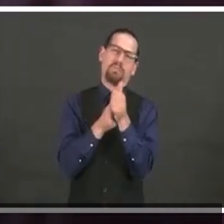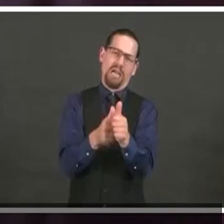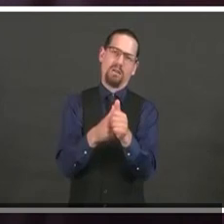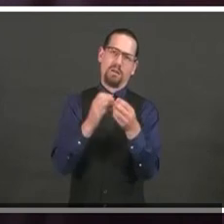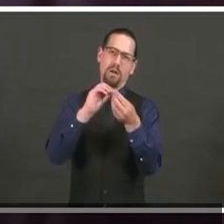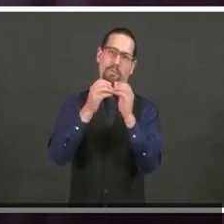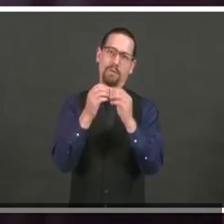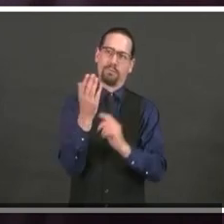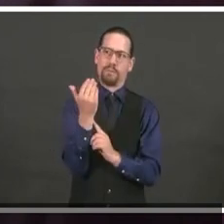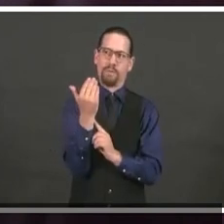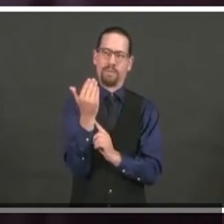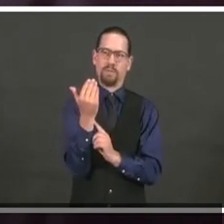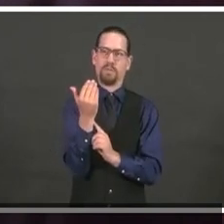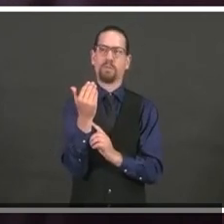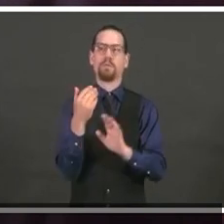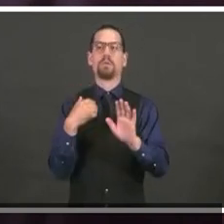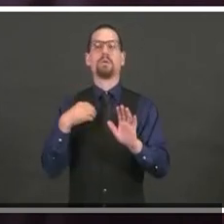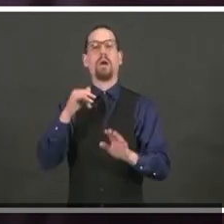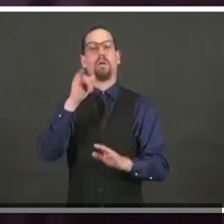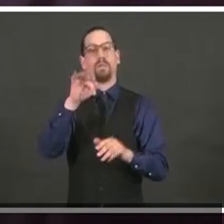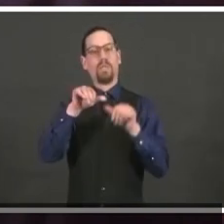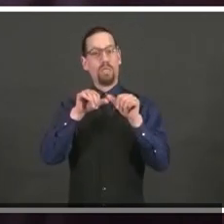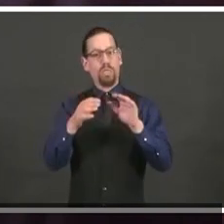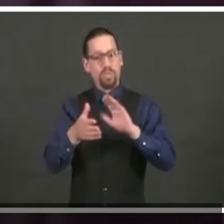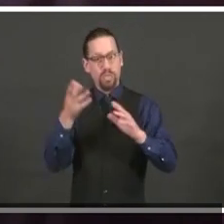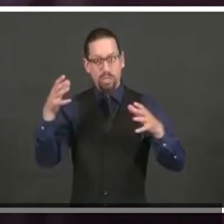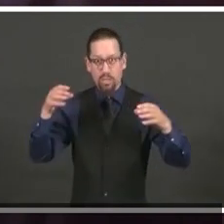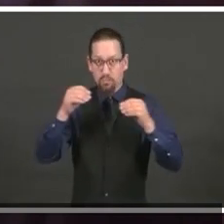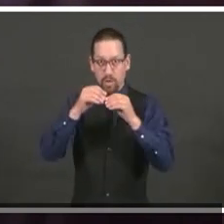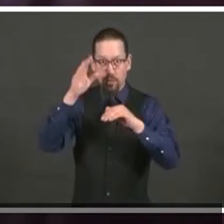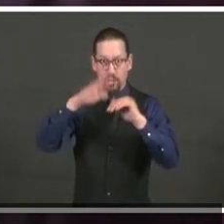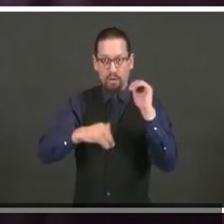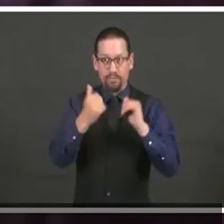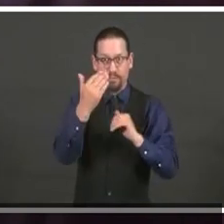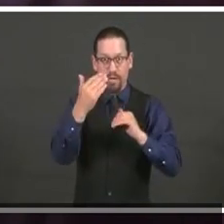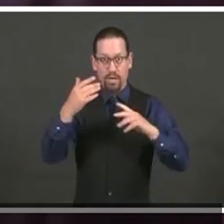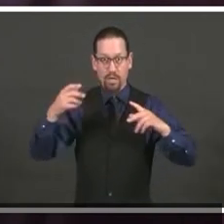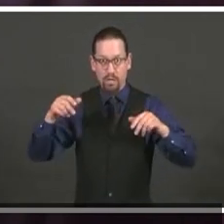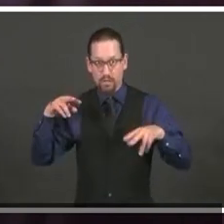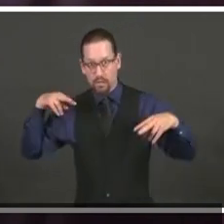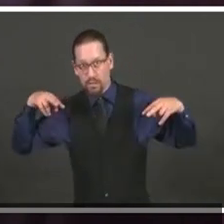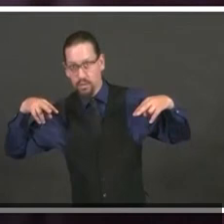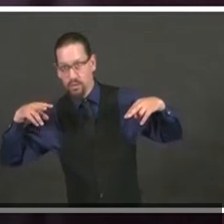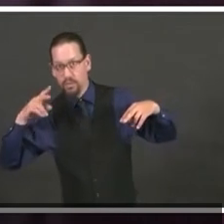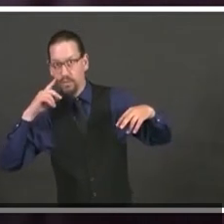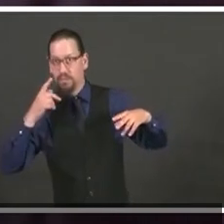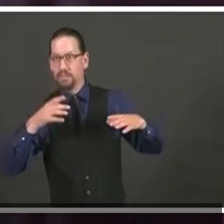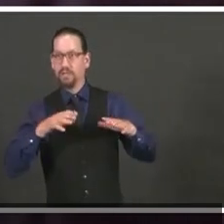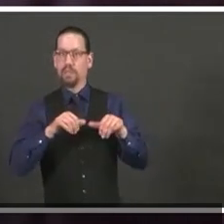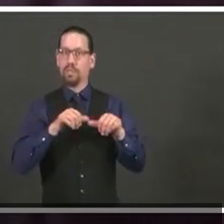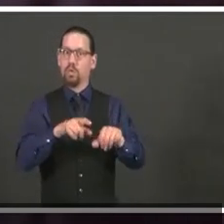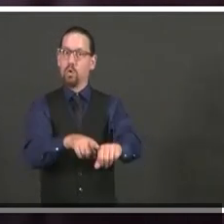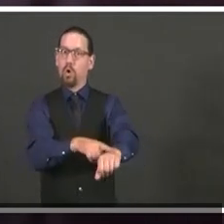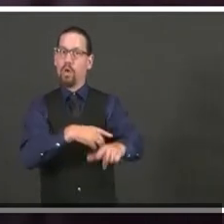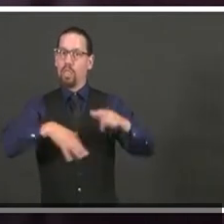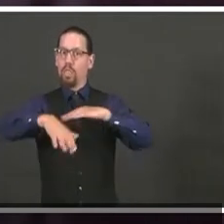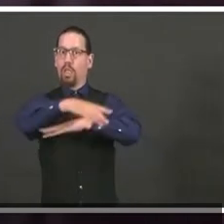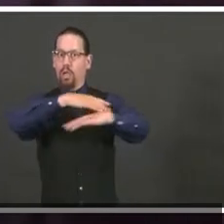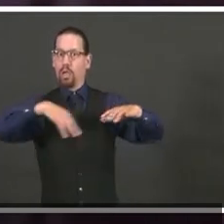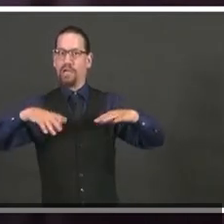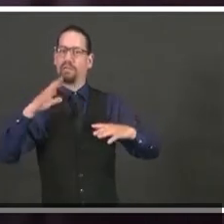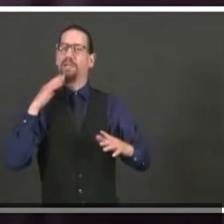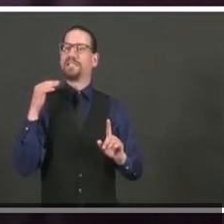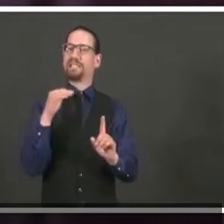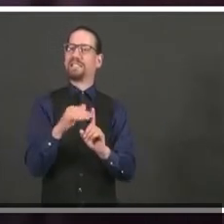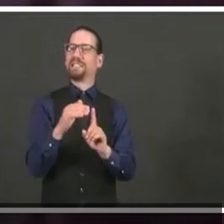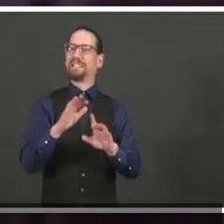are going to ask you to socially distance. And if that happens, I would ask you, please, to be courteous and respectful